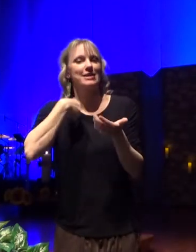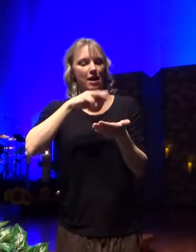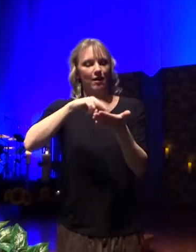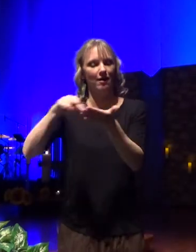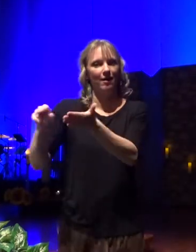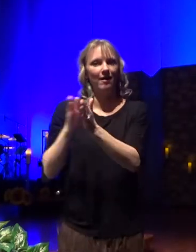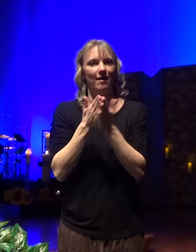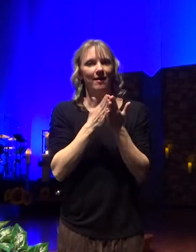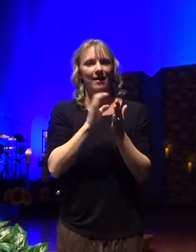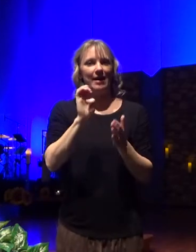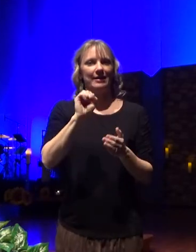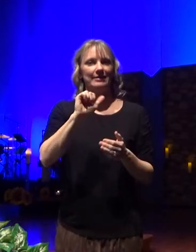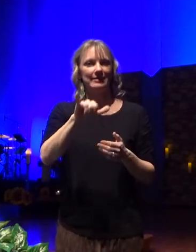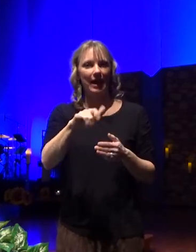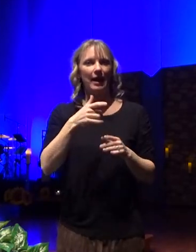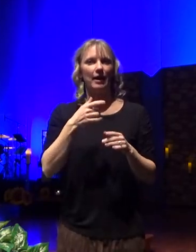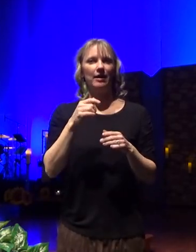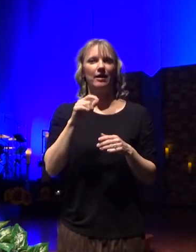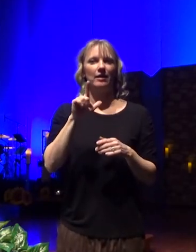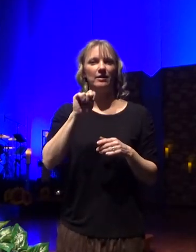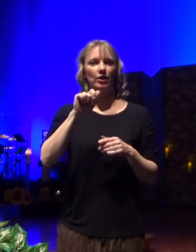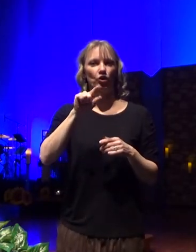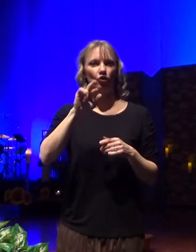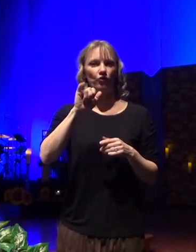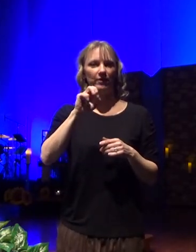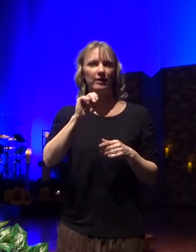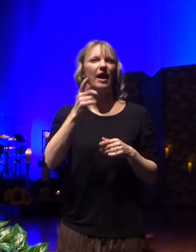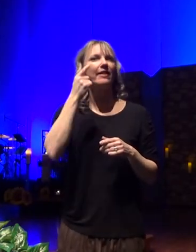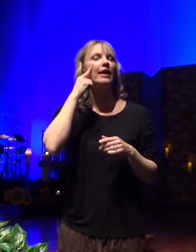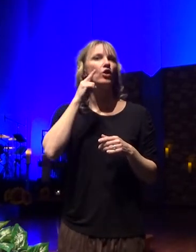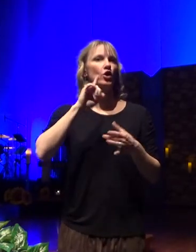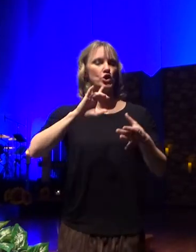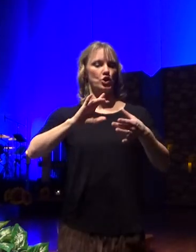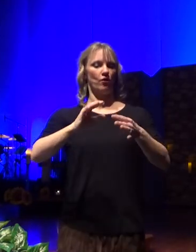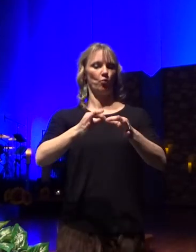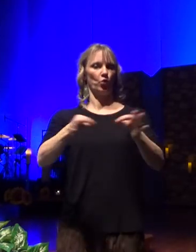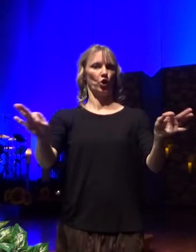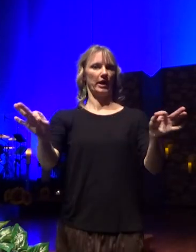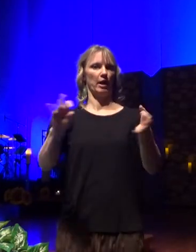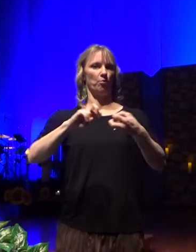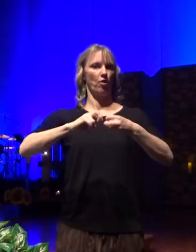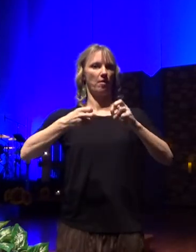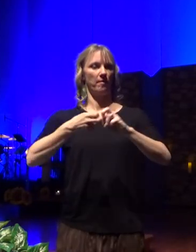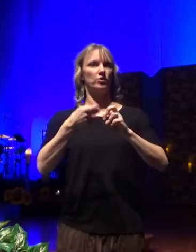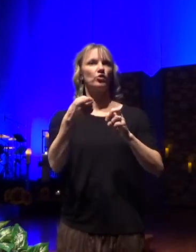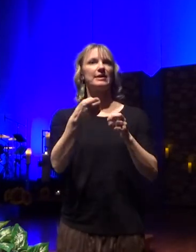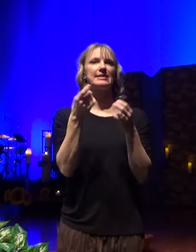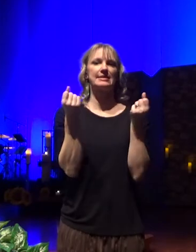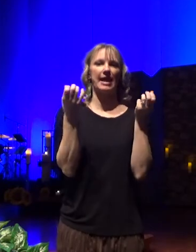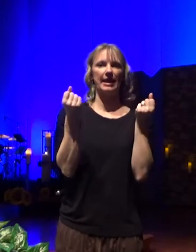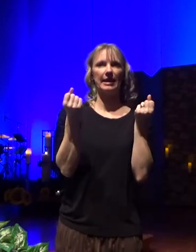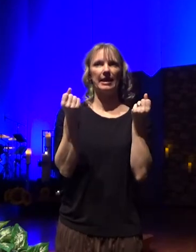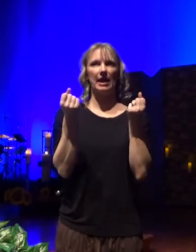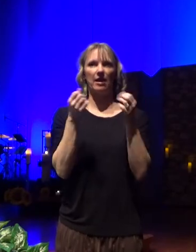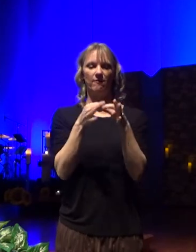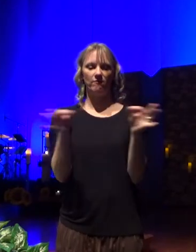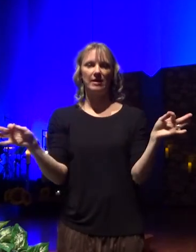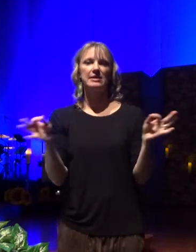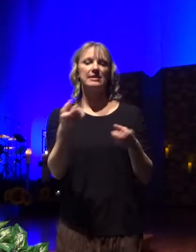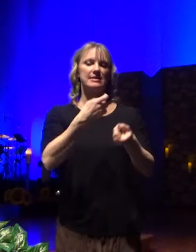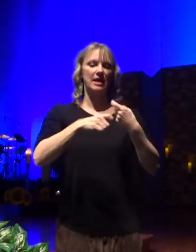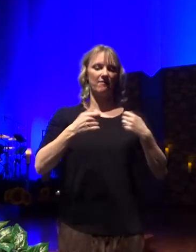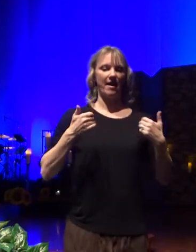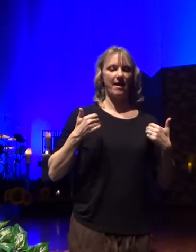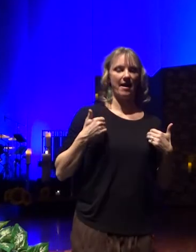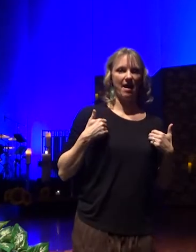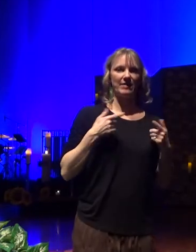essay by the great author Ursula Le Guin where she says, oh, I think there's a wording problem in that proverb. And she stated it in a way that instead of